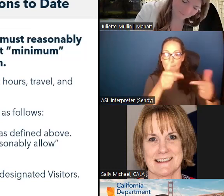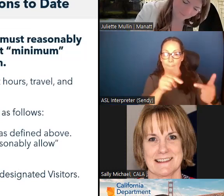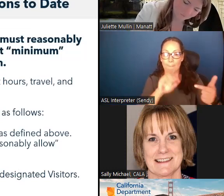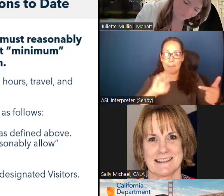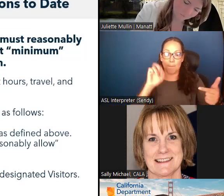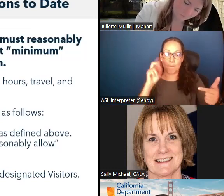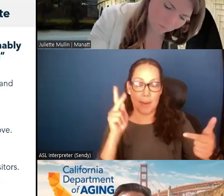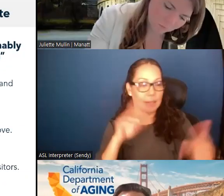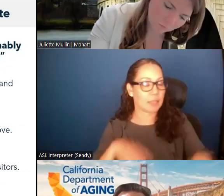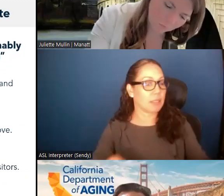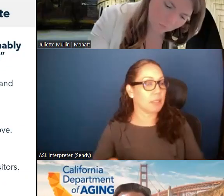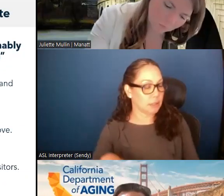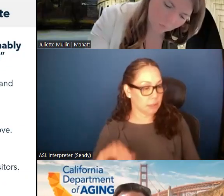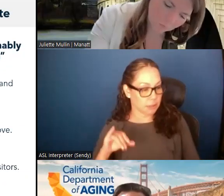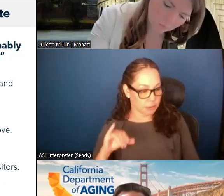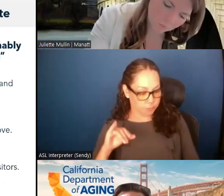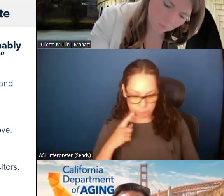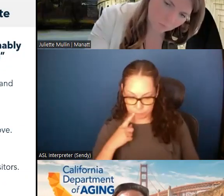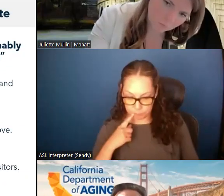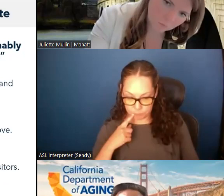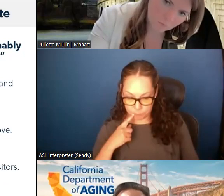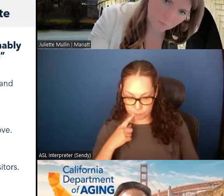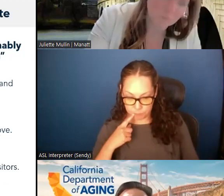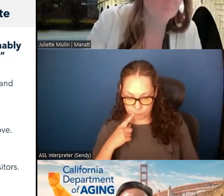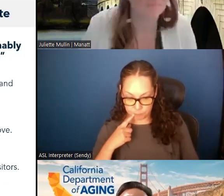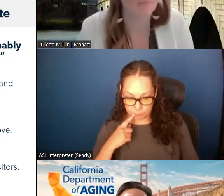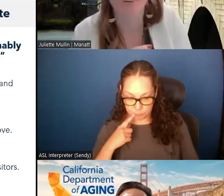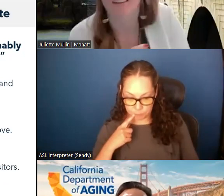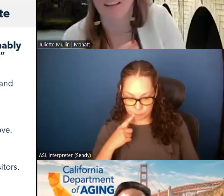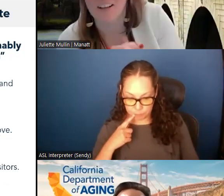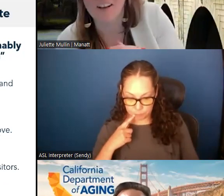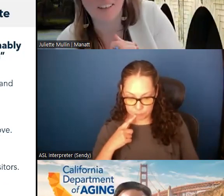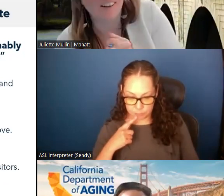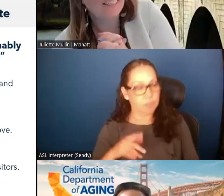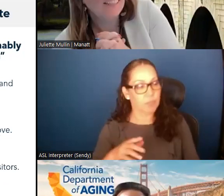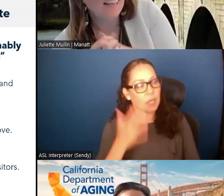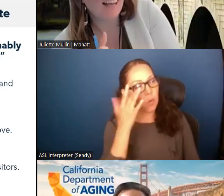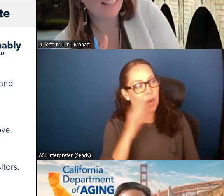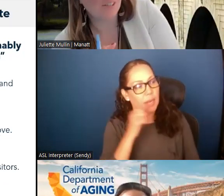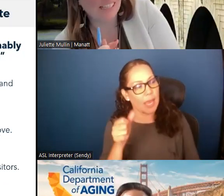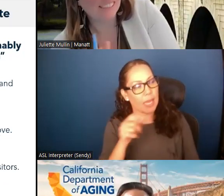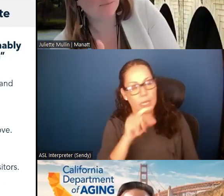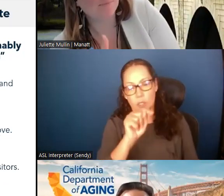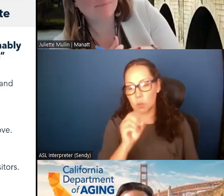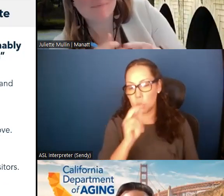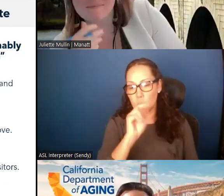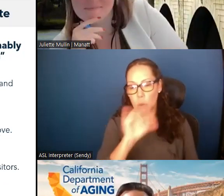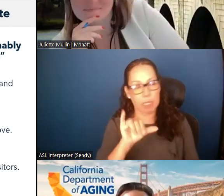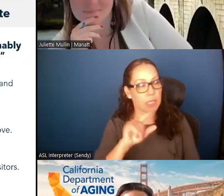Great. Why don't we do Tony and Jason first, and I'll go last. Okay, great. Tony.